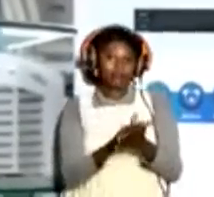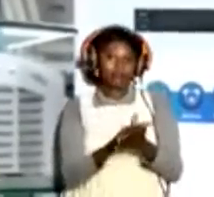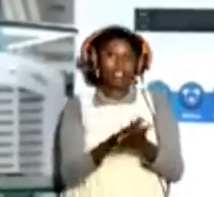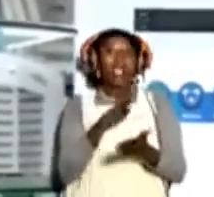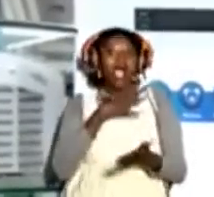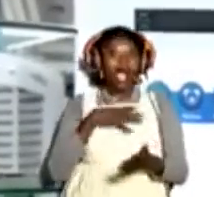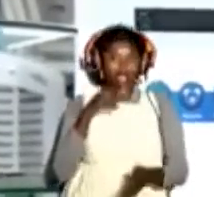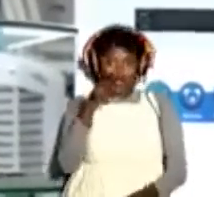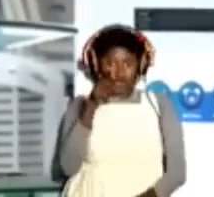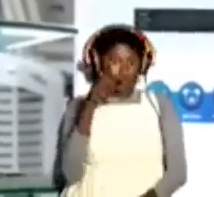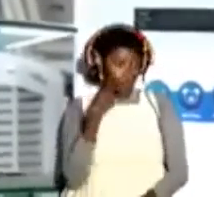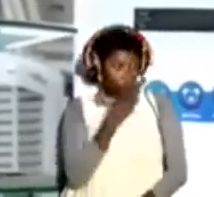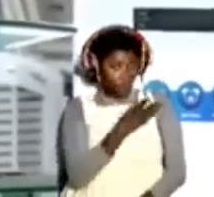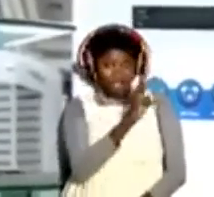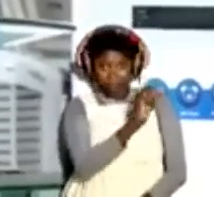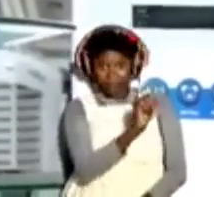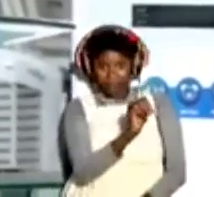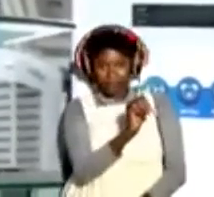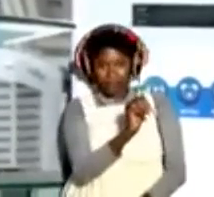And you saw them.